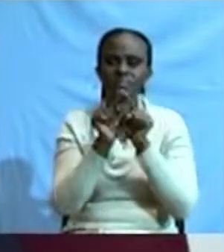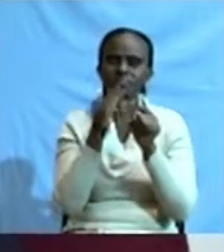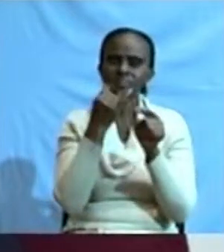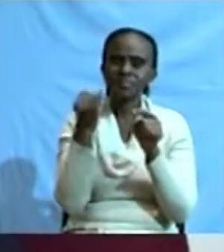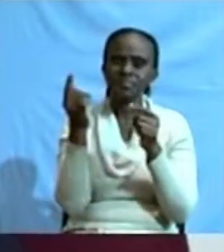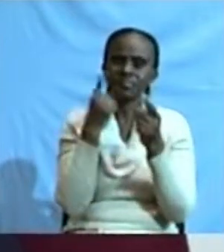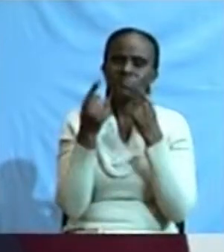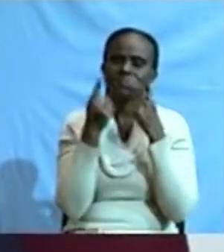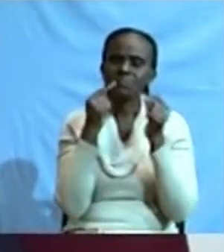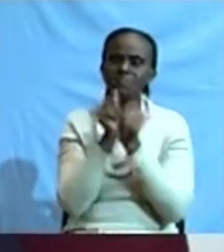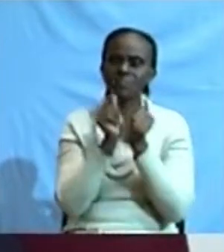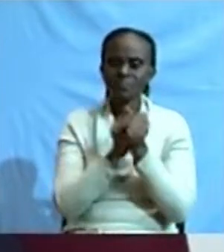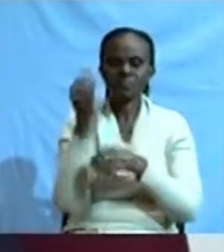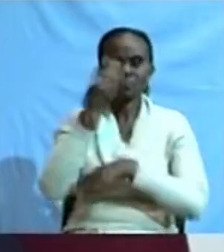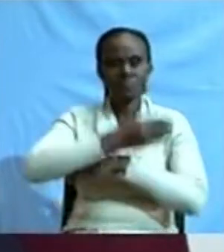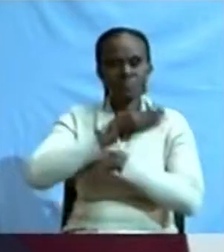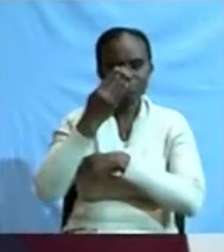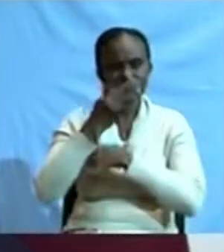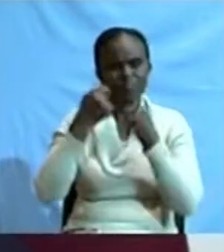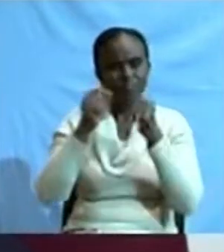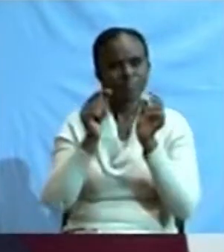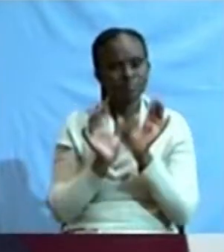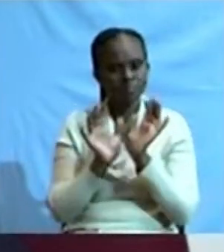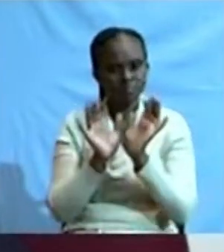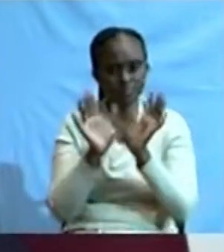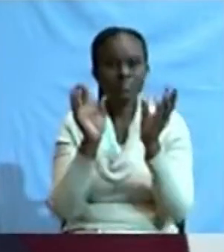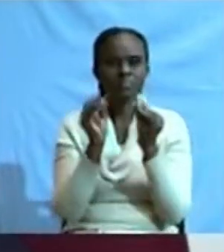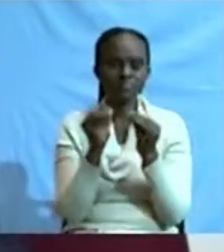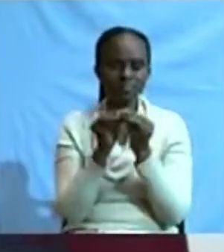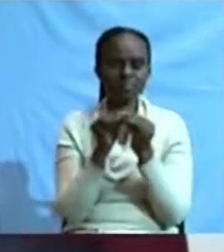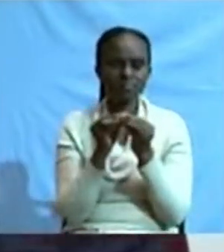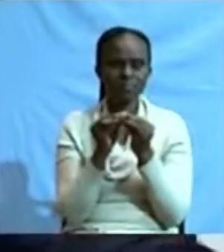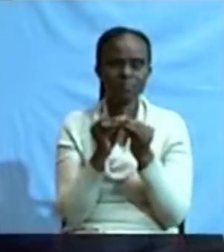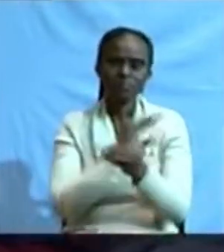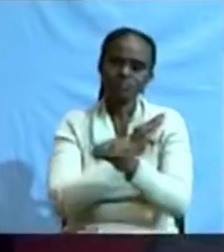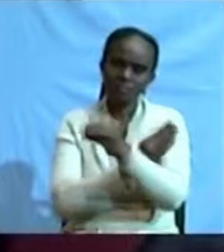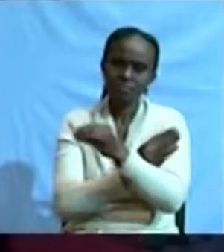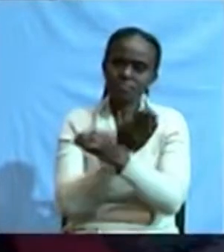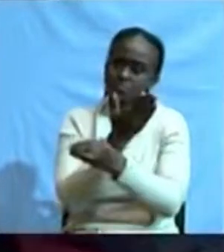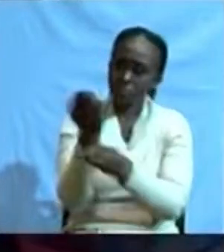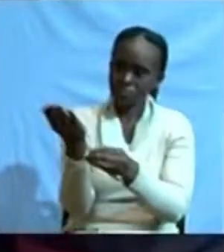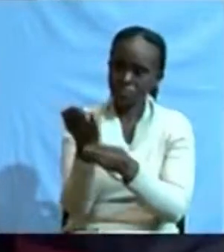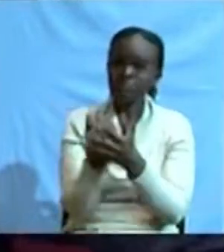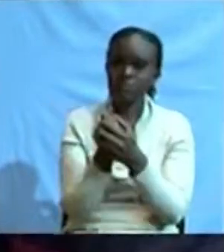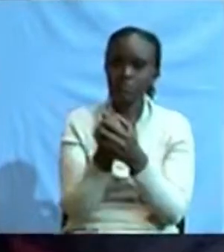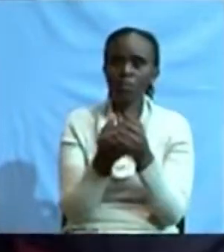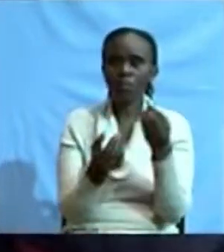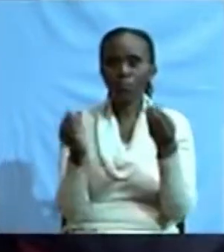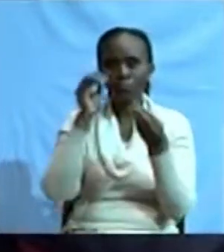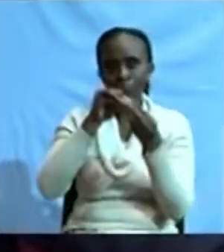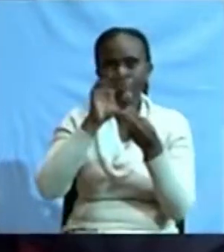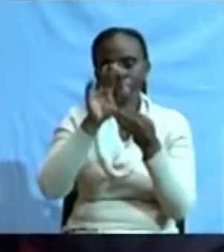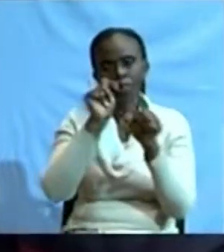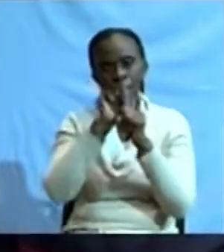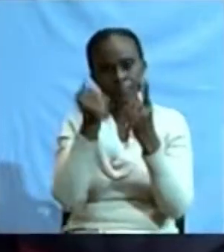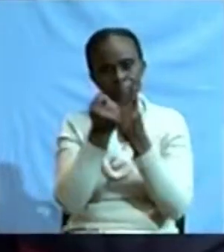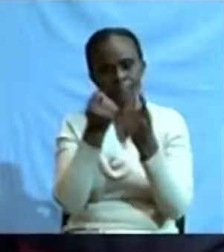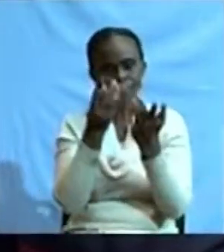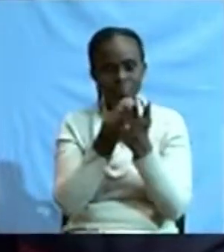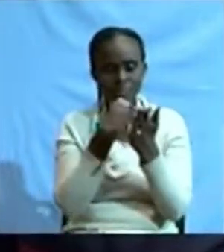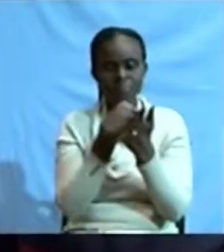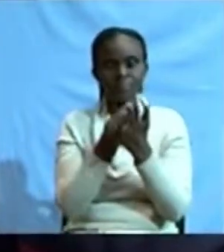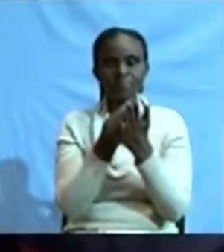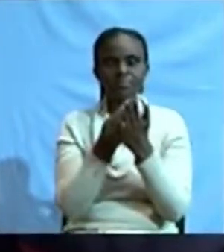about of the border. Maybe just try and push it further with the powers that be, then so that you supplement your traditional sources